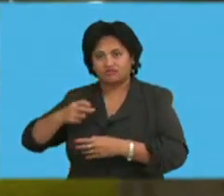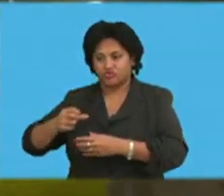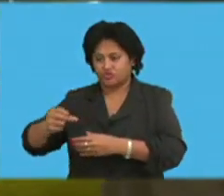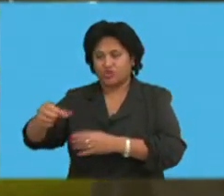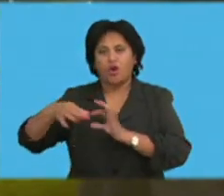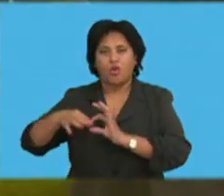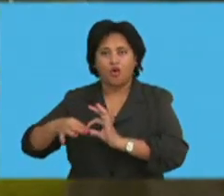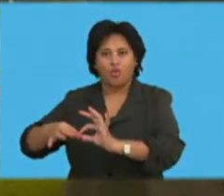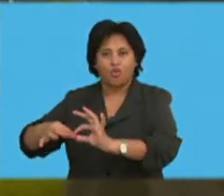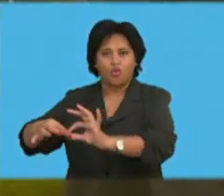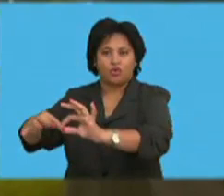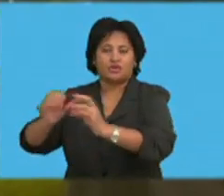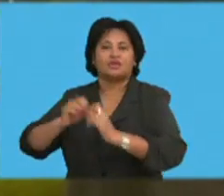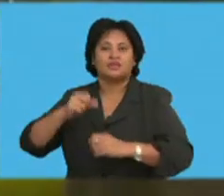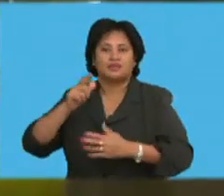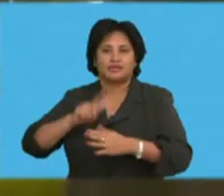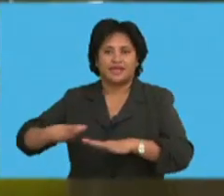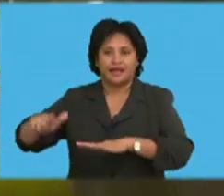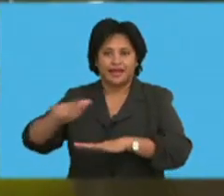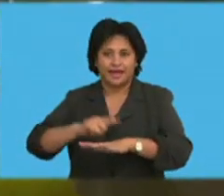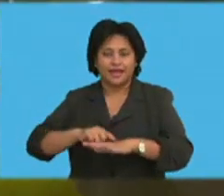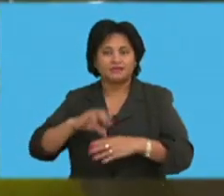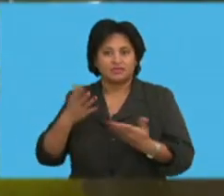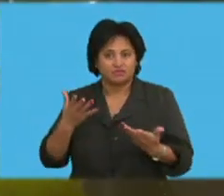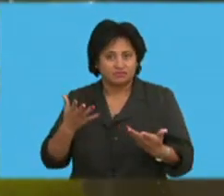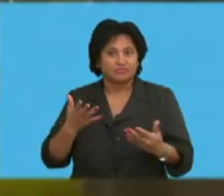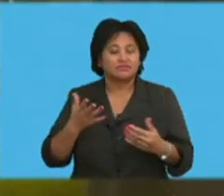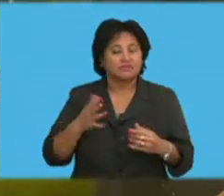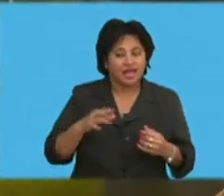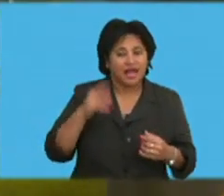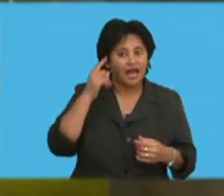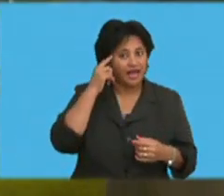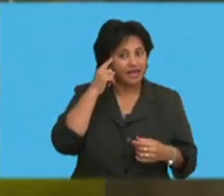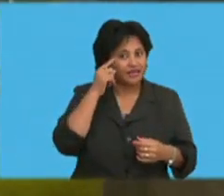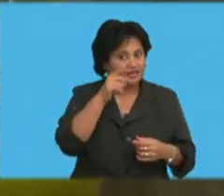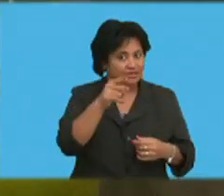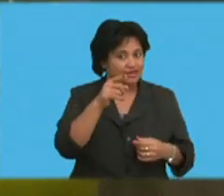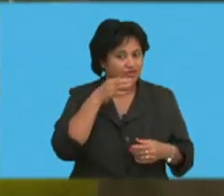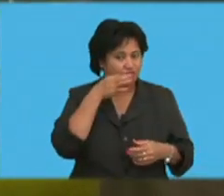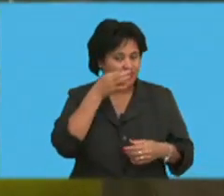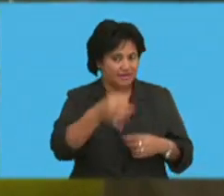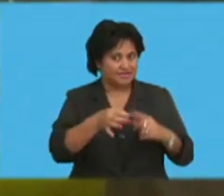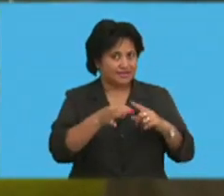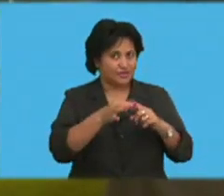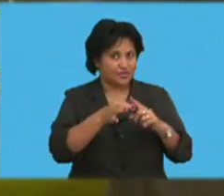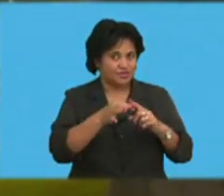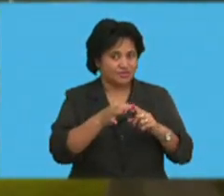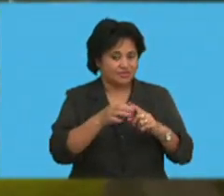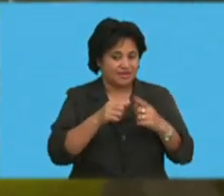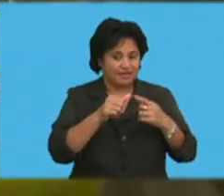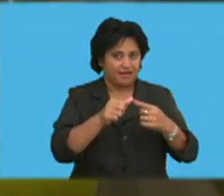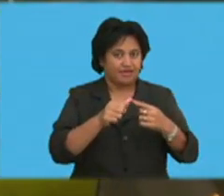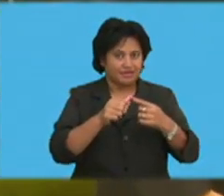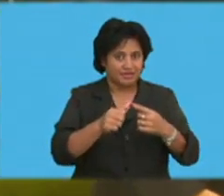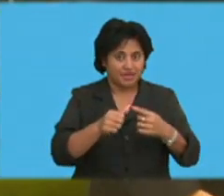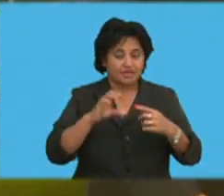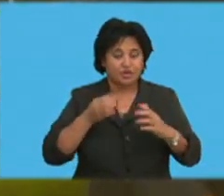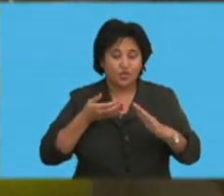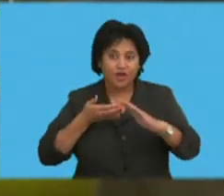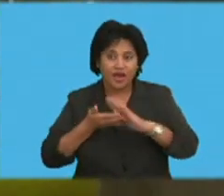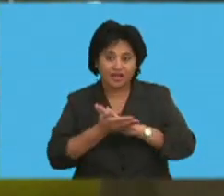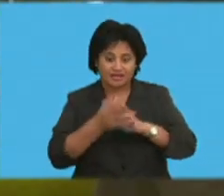Madam Speaker. So I assume that's the extent of the question the Honourable Member once asked. Under the